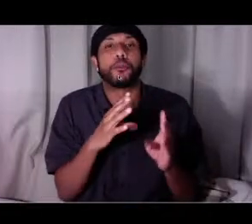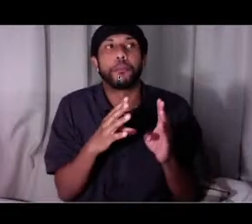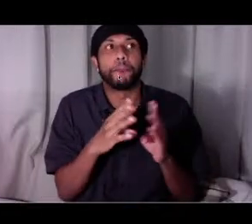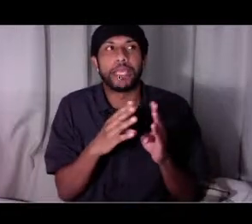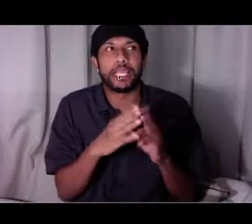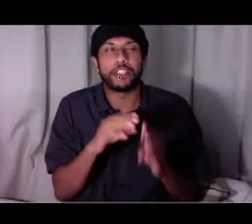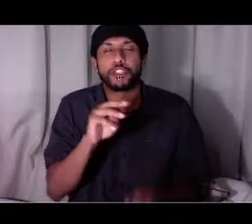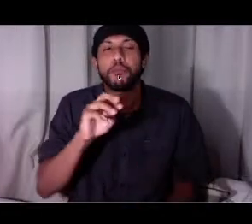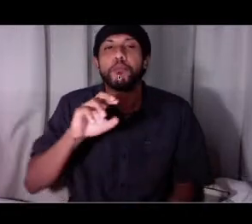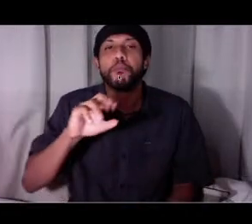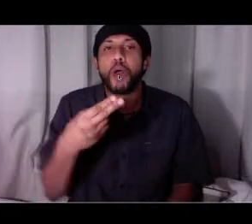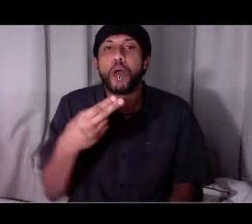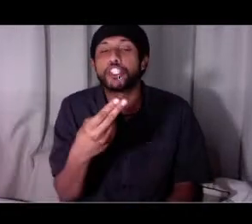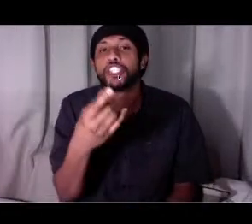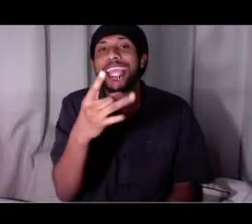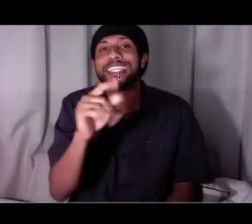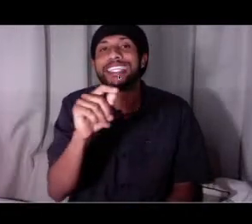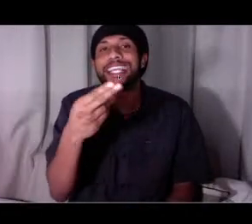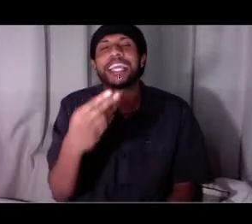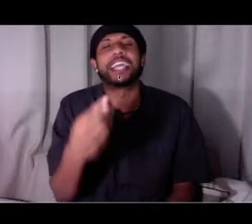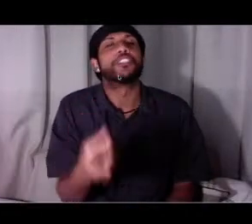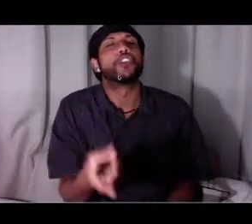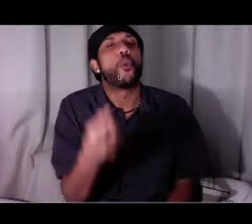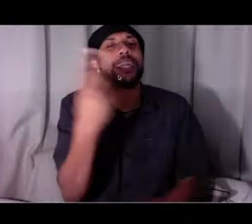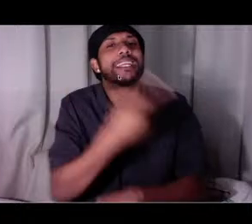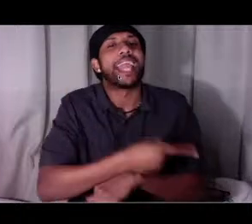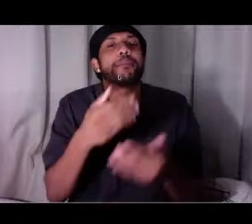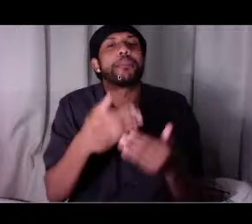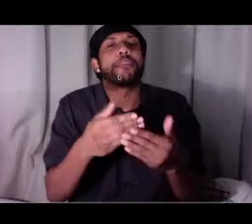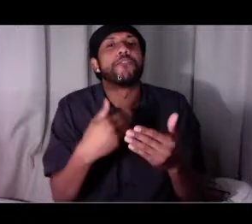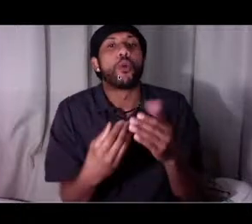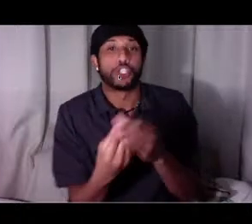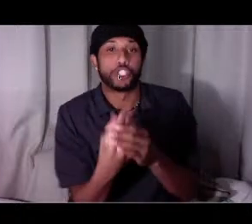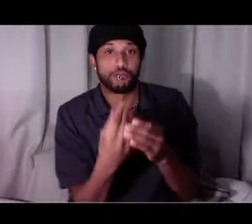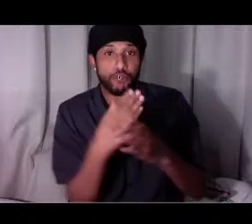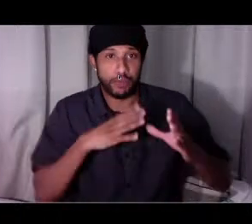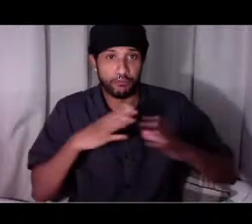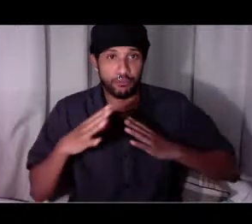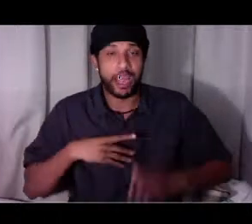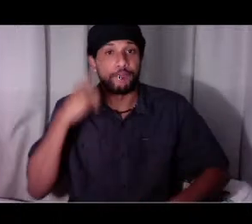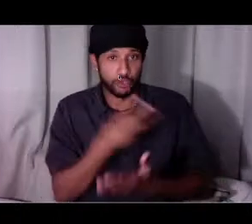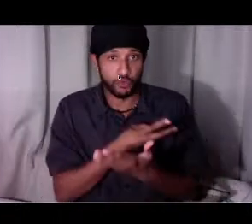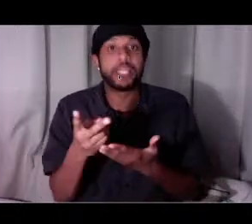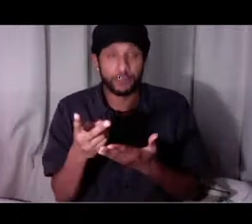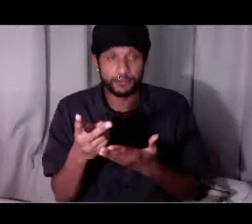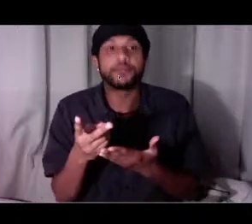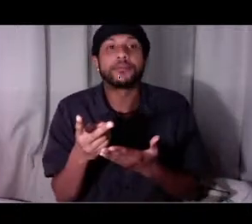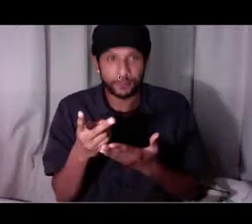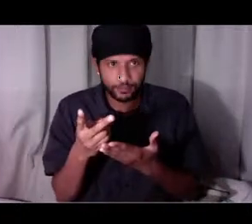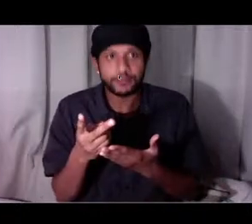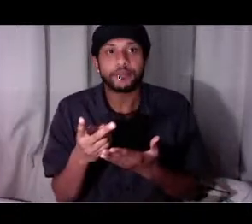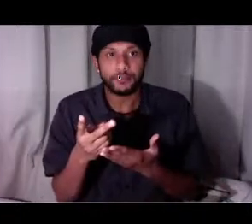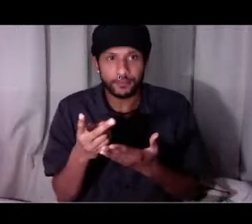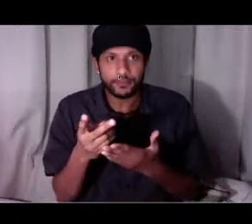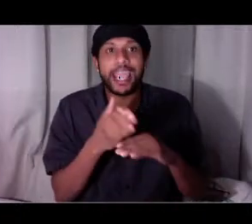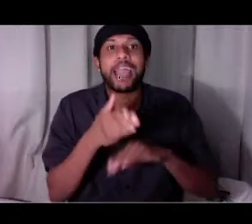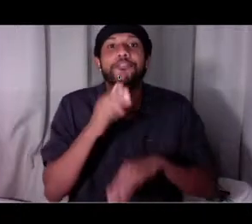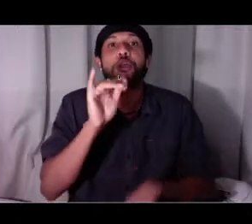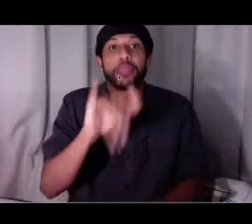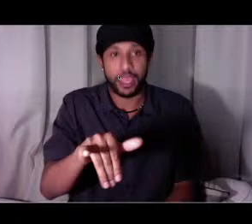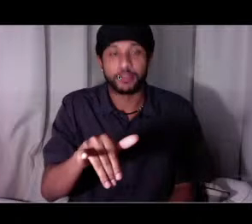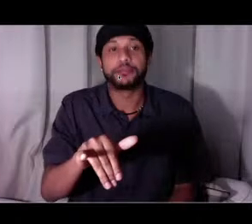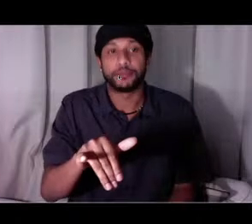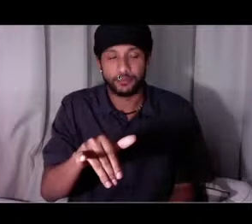day before schools go on spring break for two weeks uh and after that